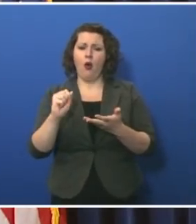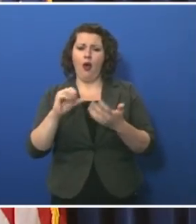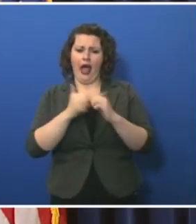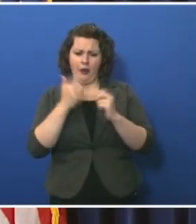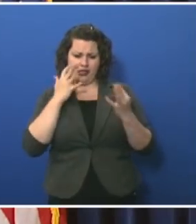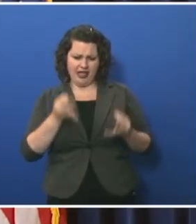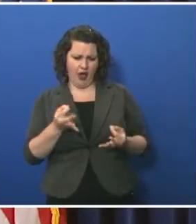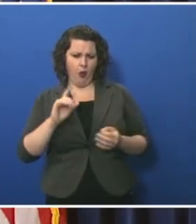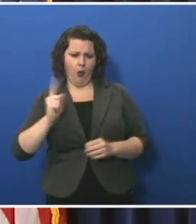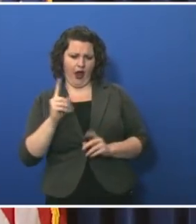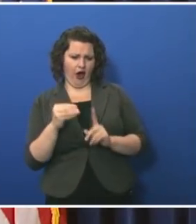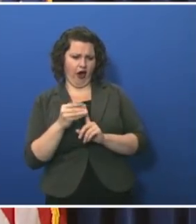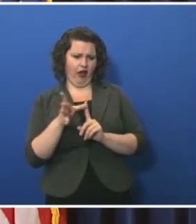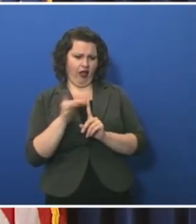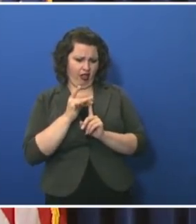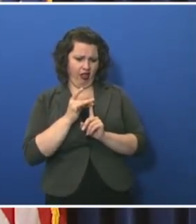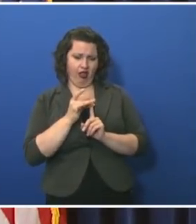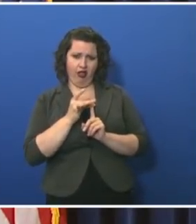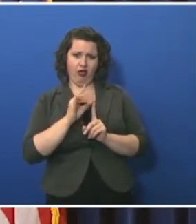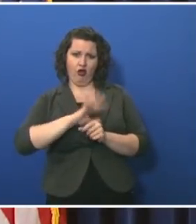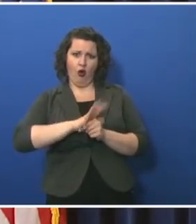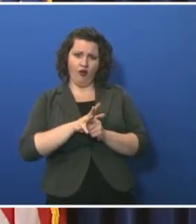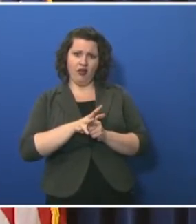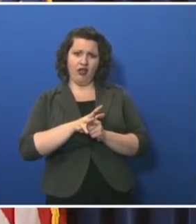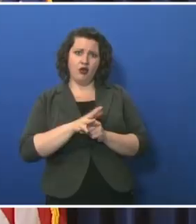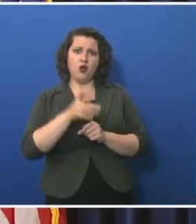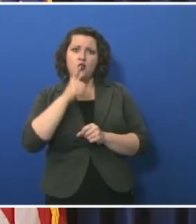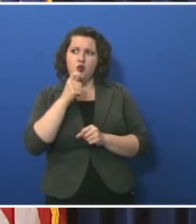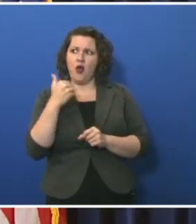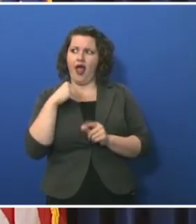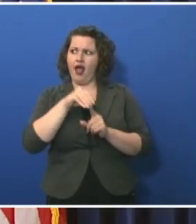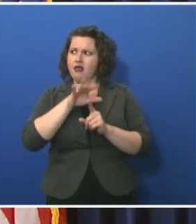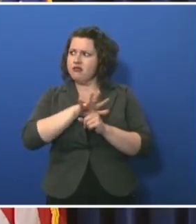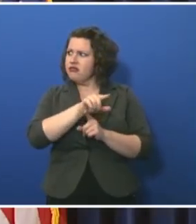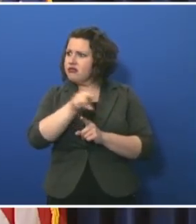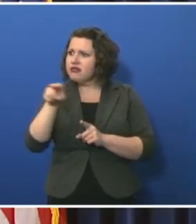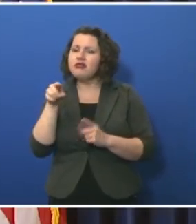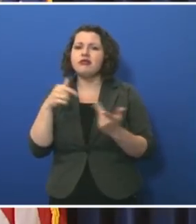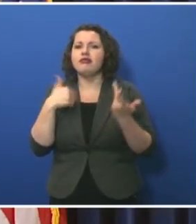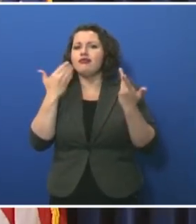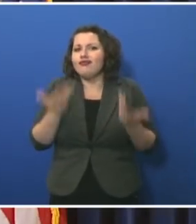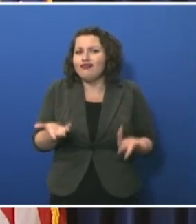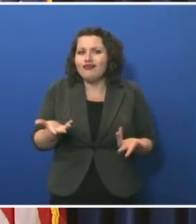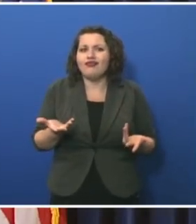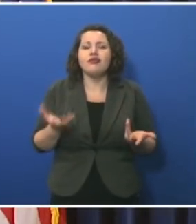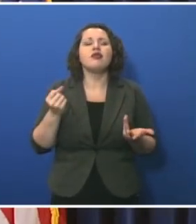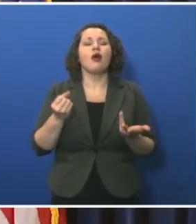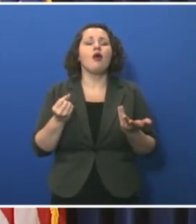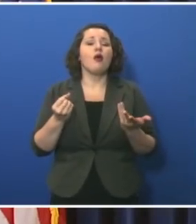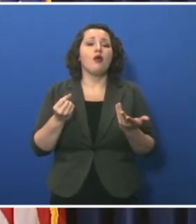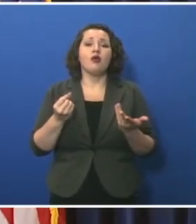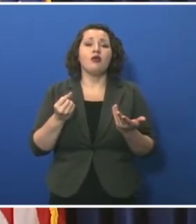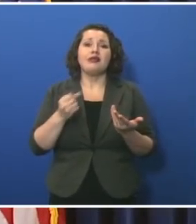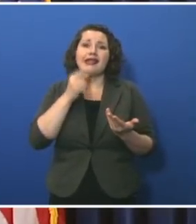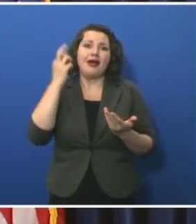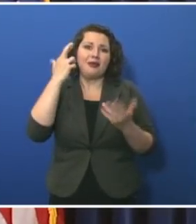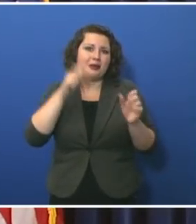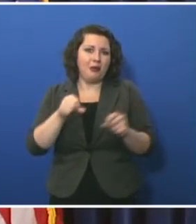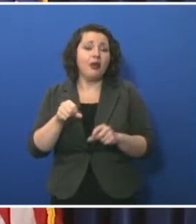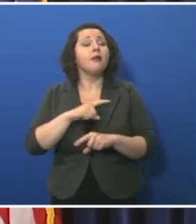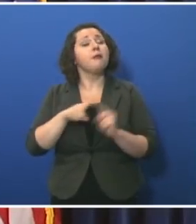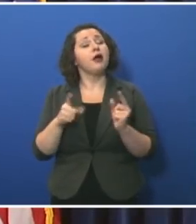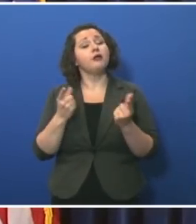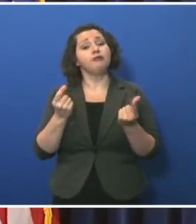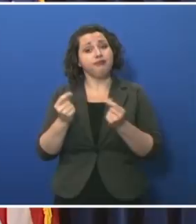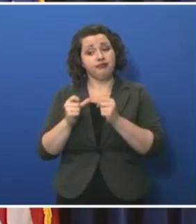contact that somebody, with somebody that potentially had COVID-19? So it's just, I think, almost unreasonable. But what we can continue to